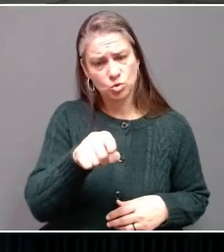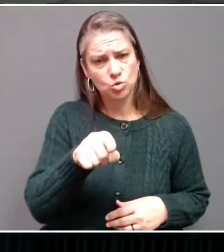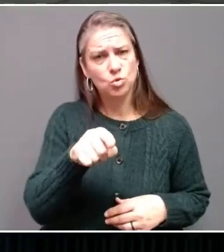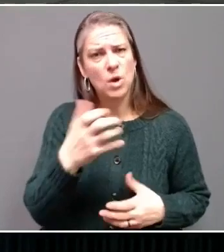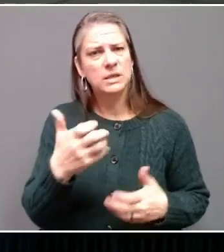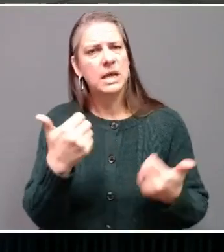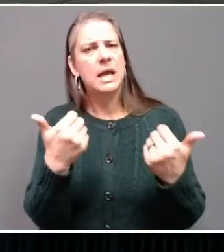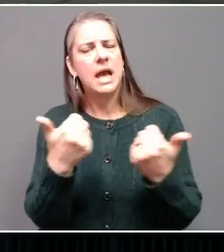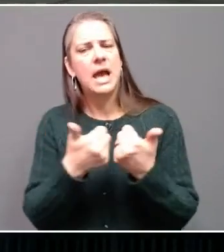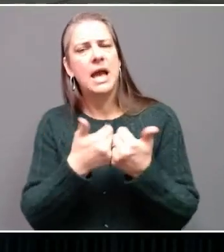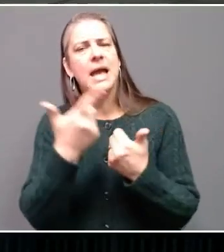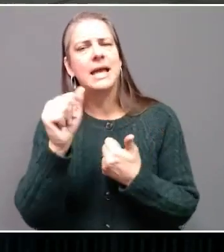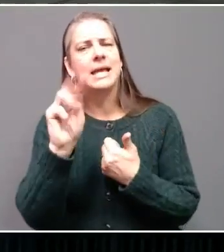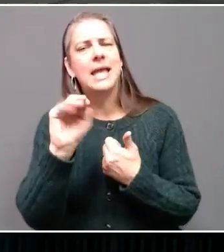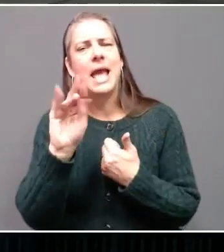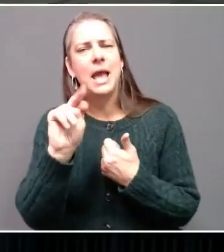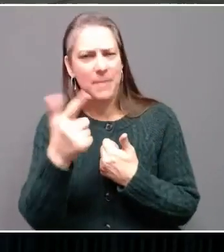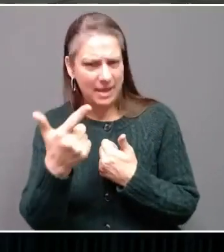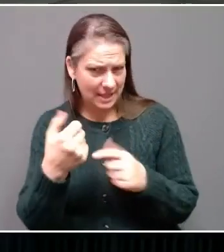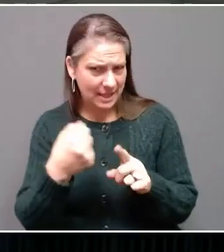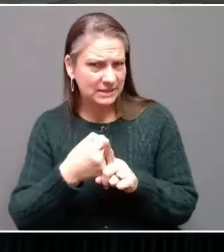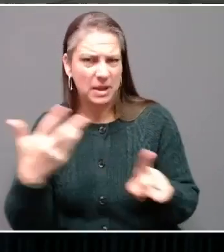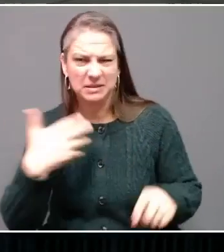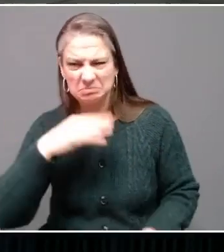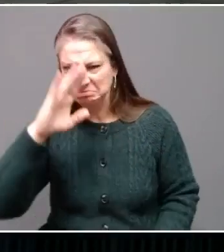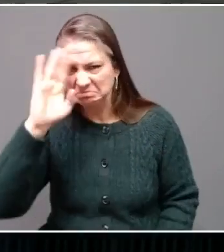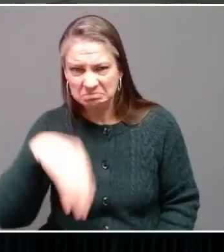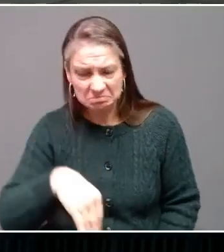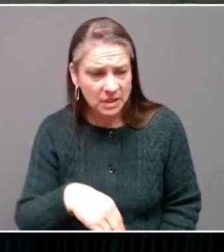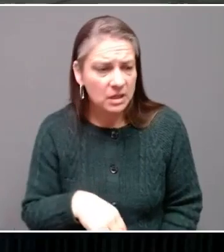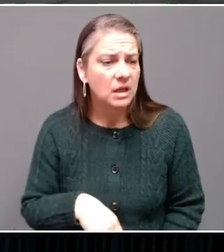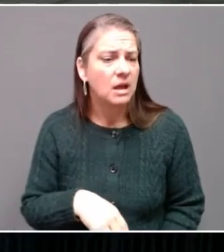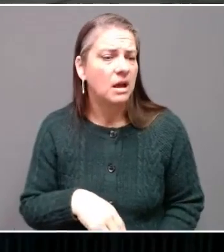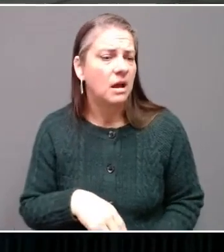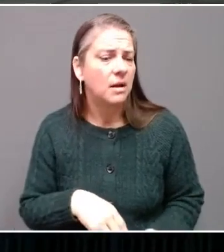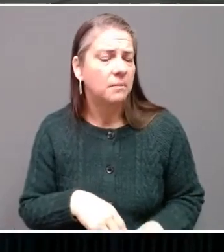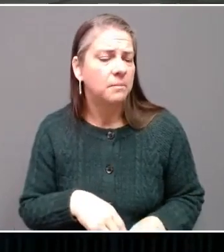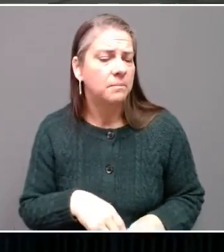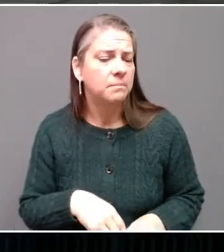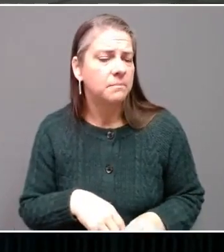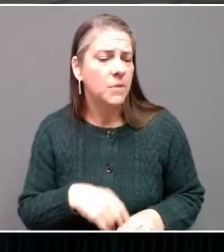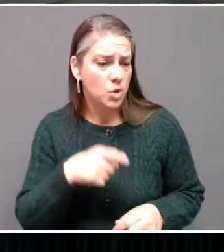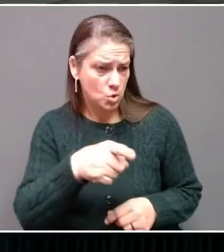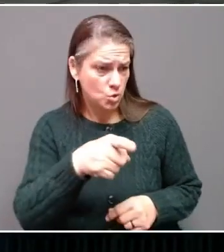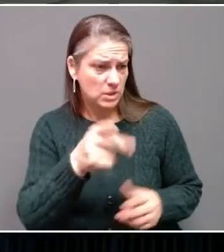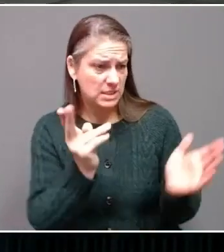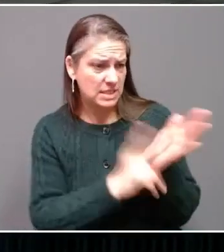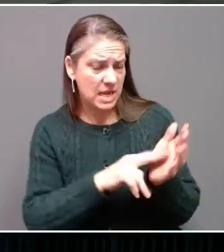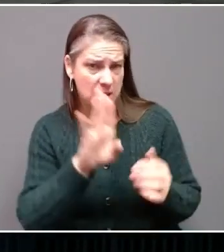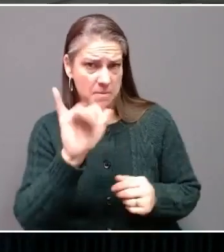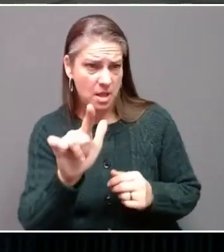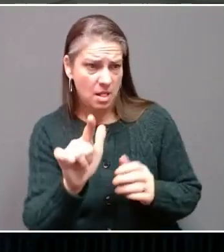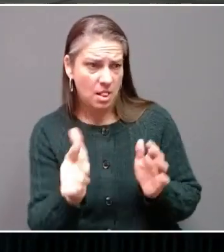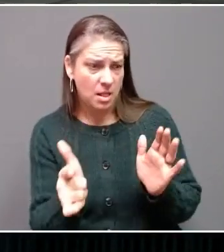if the bill to the sports wagering passes, you'll probably sign it. But you also signed the bill to ban gray machines.